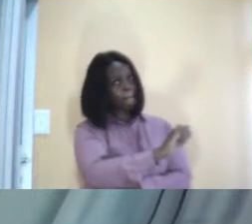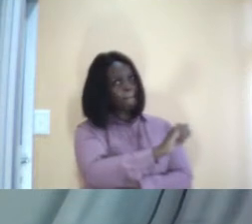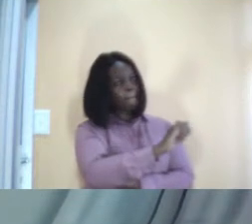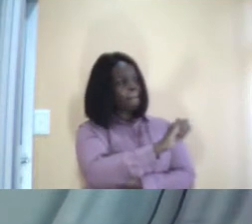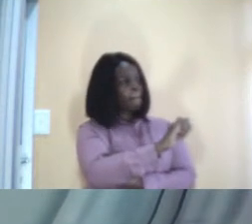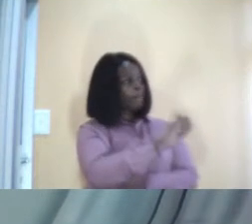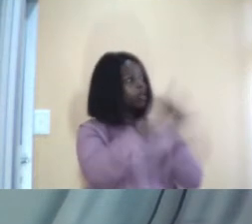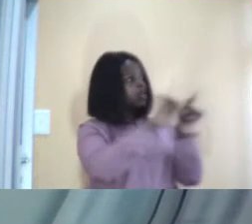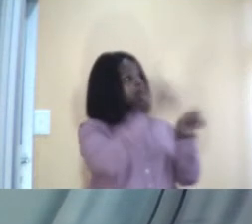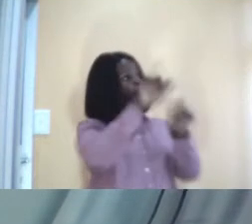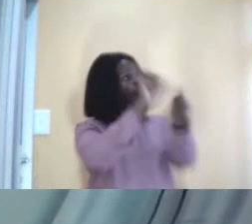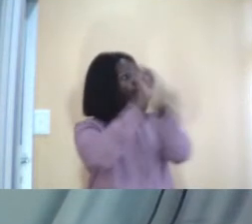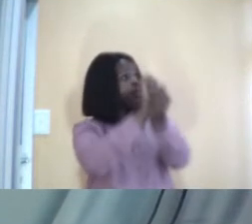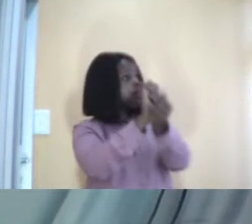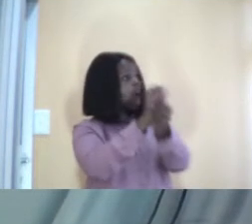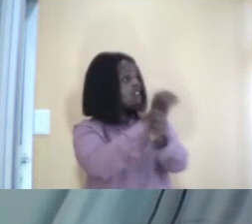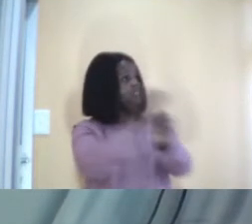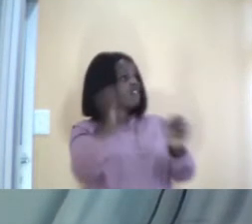akukaze kuboshwe umuntu.